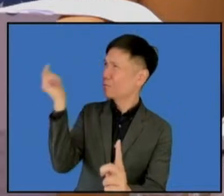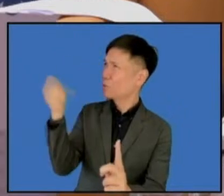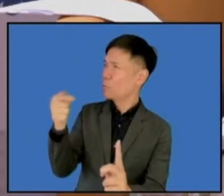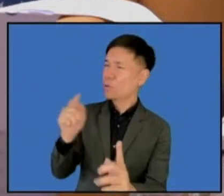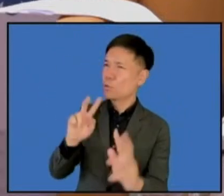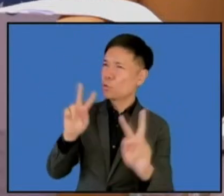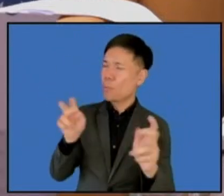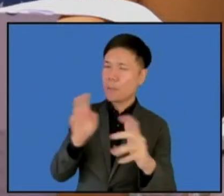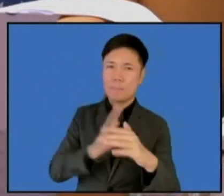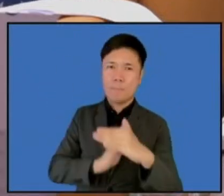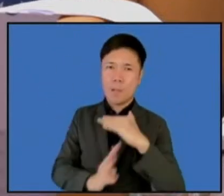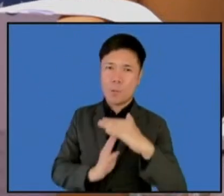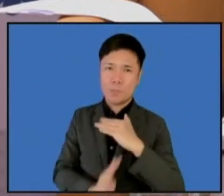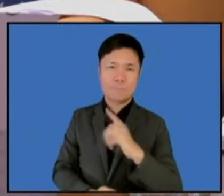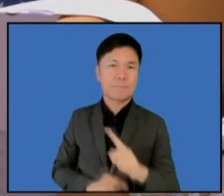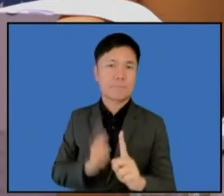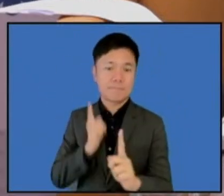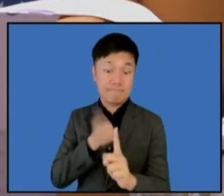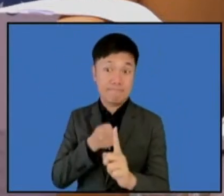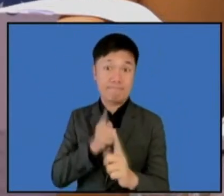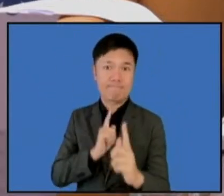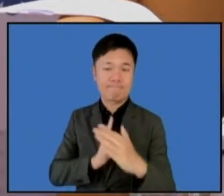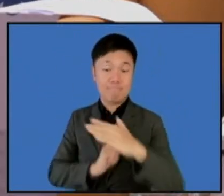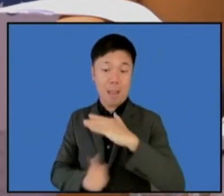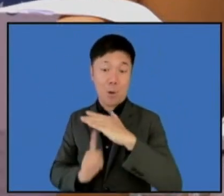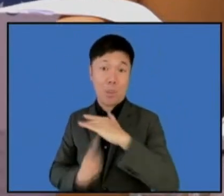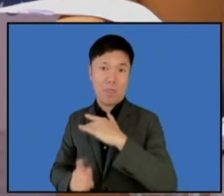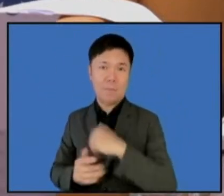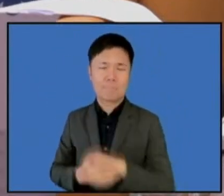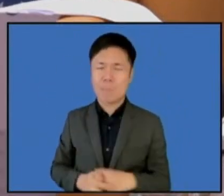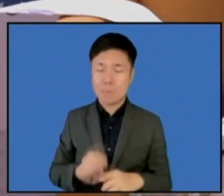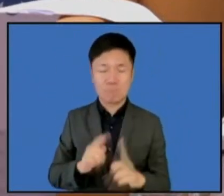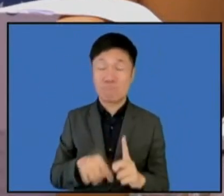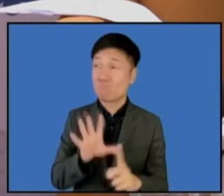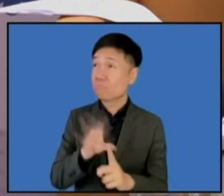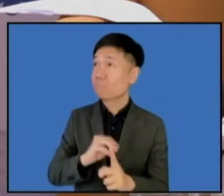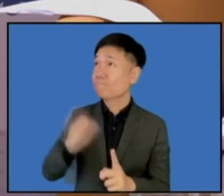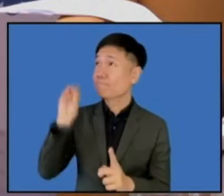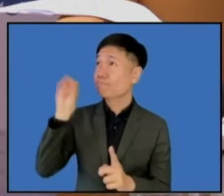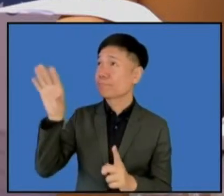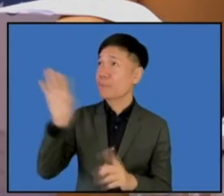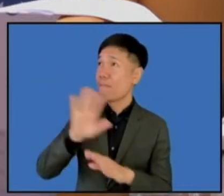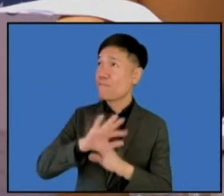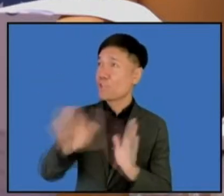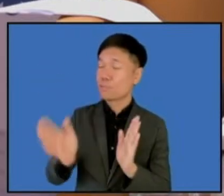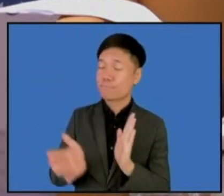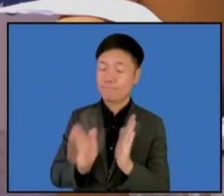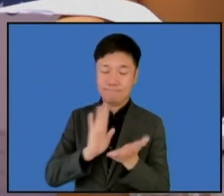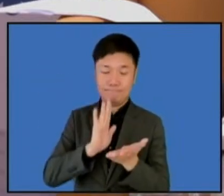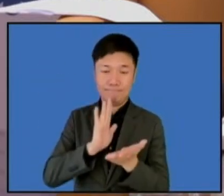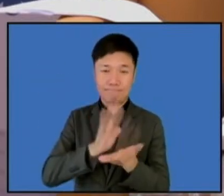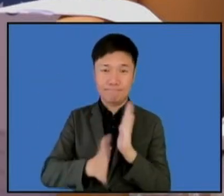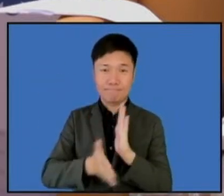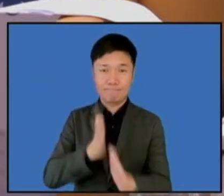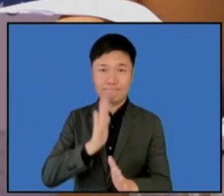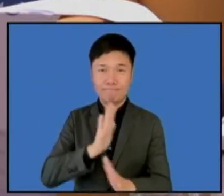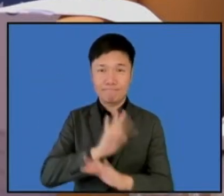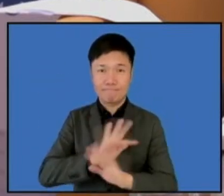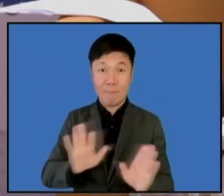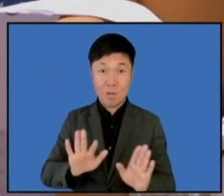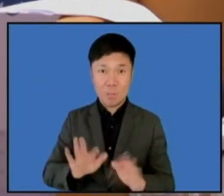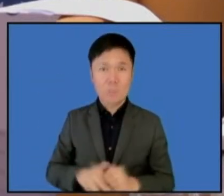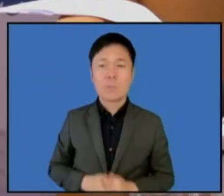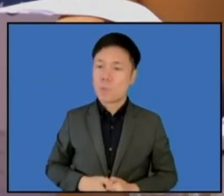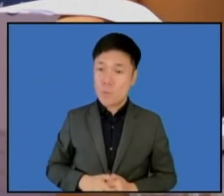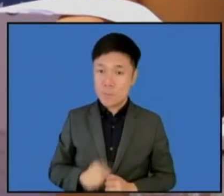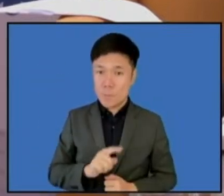Yeah. But we cannot stop there. That is actually not enough. As we build platforms